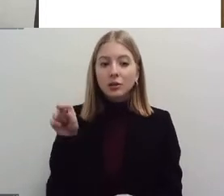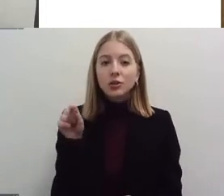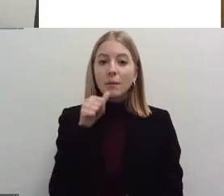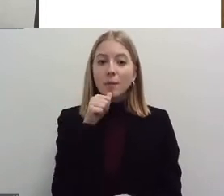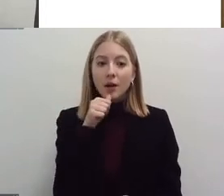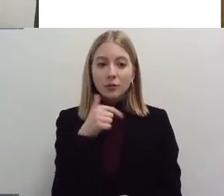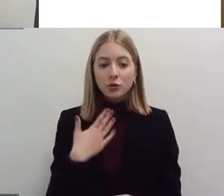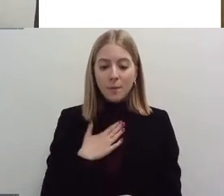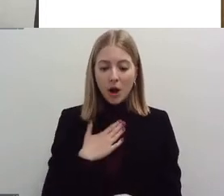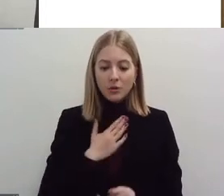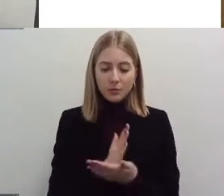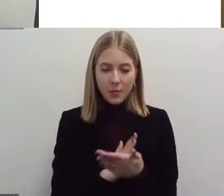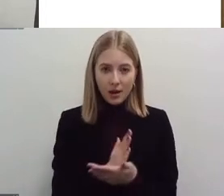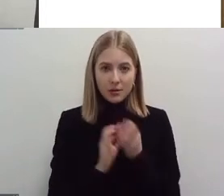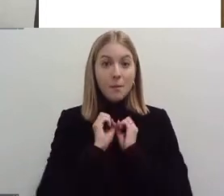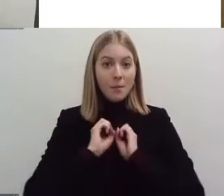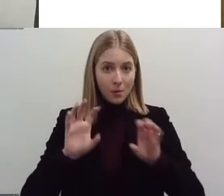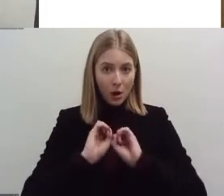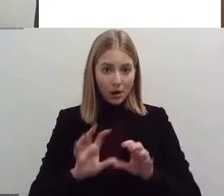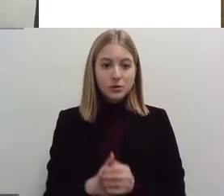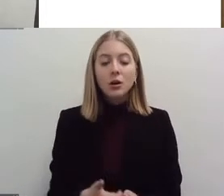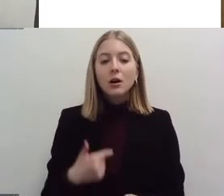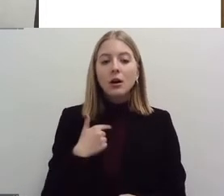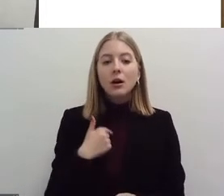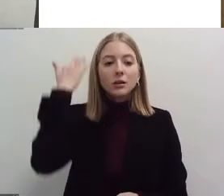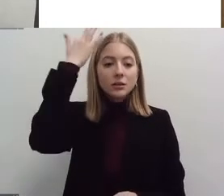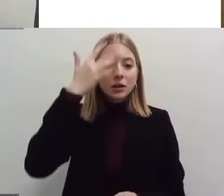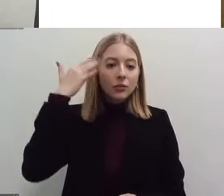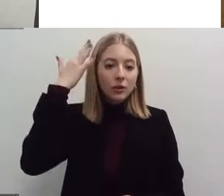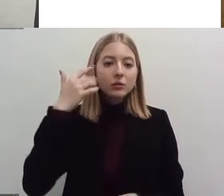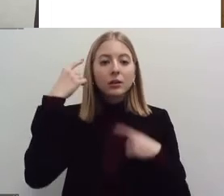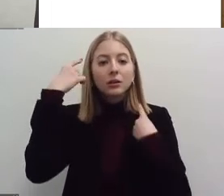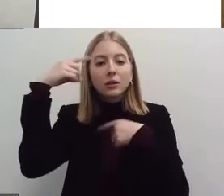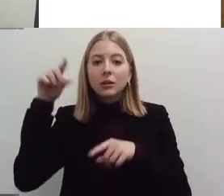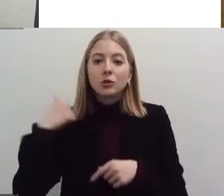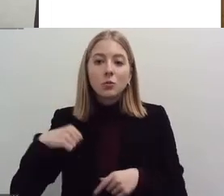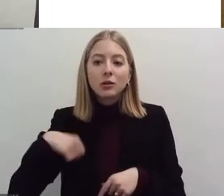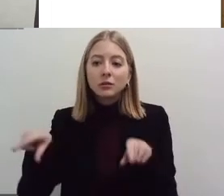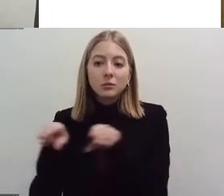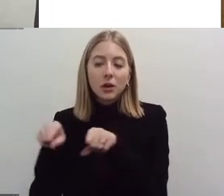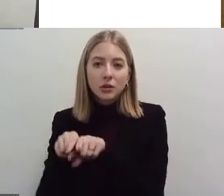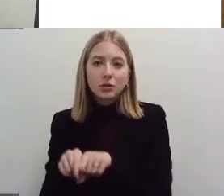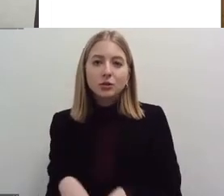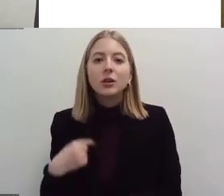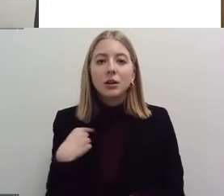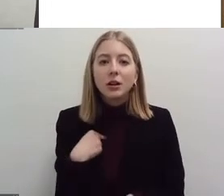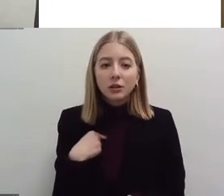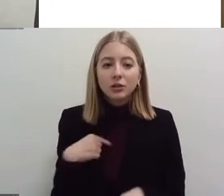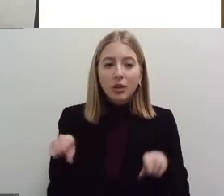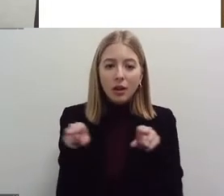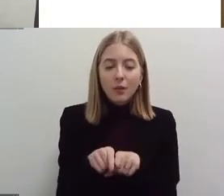that I am capable, that I have a voice, and that my knowledge and my experiences are valuable.